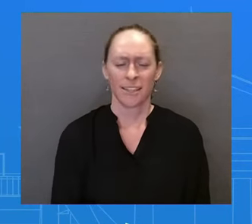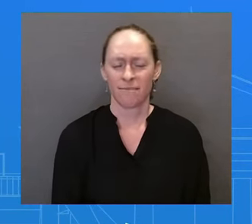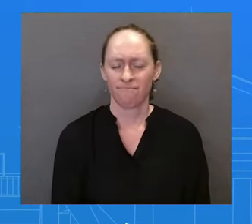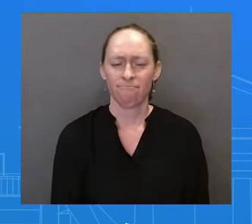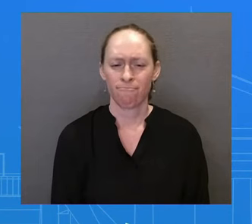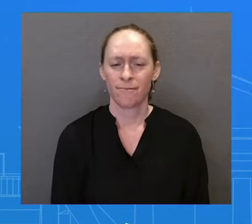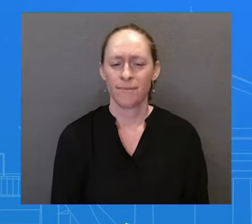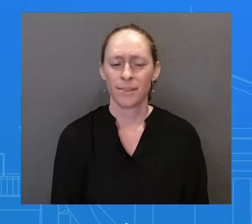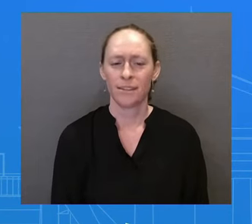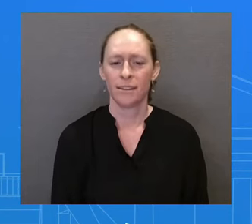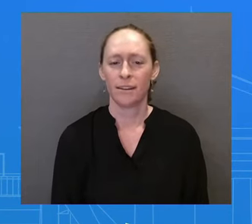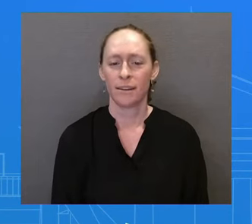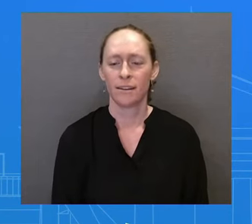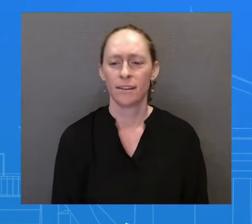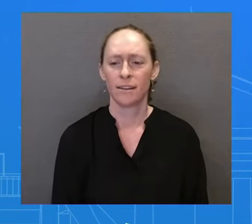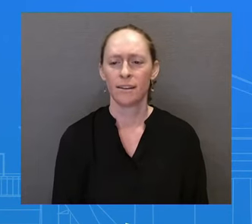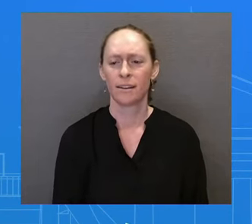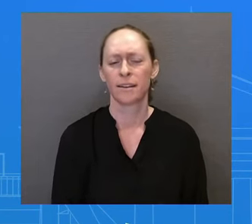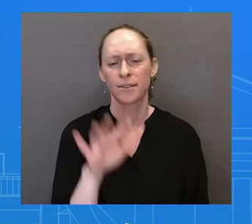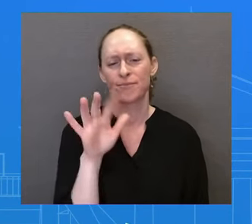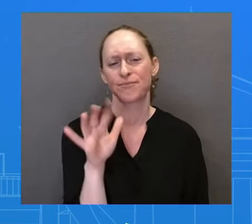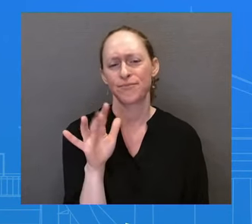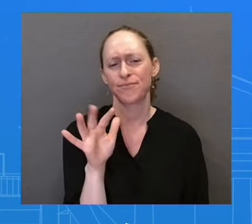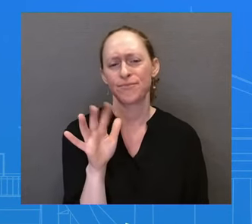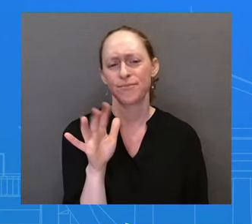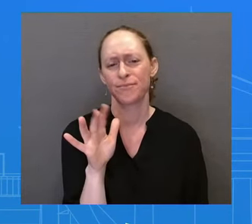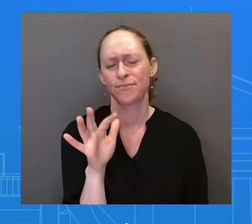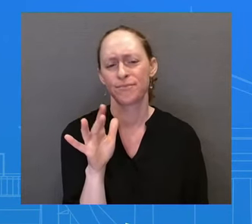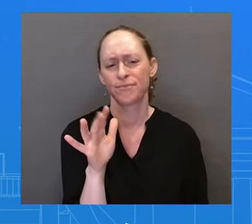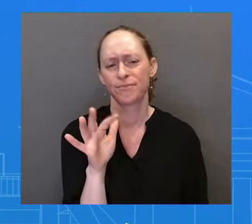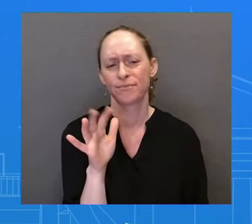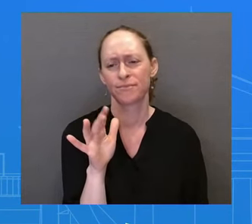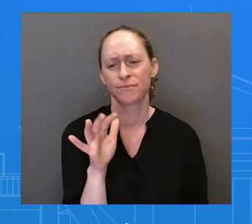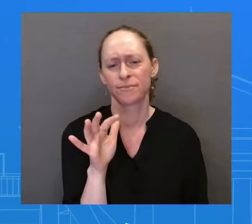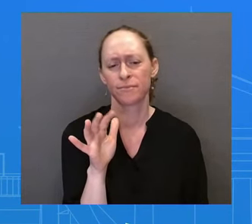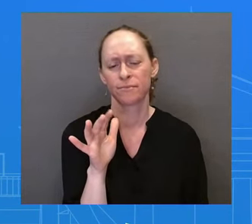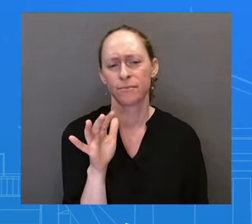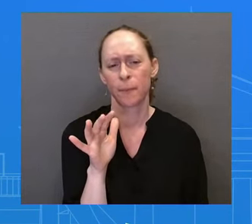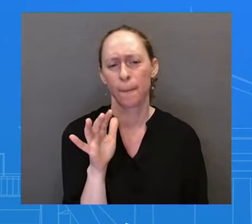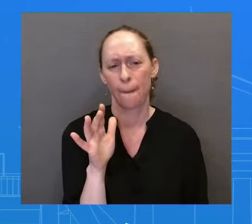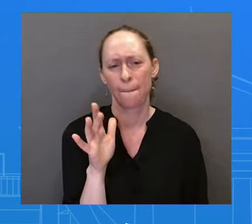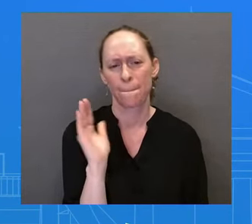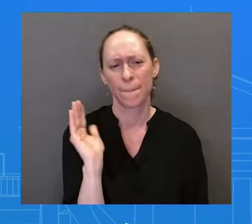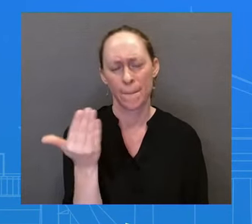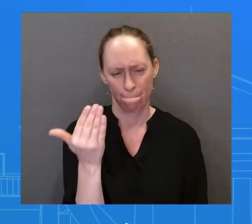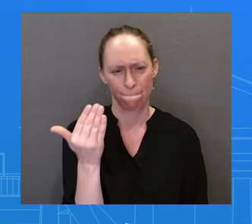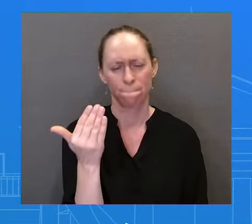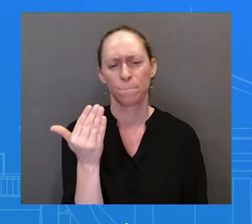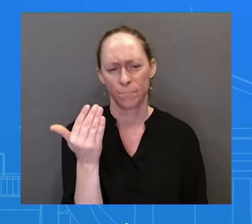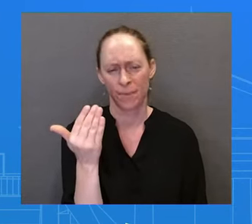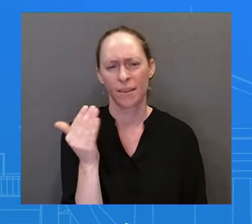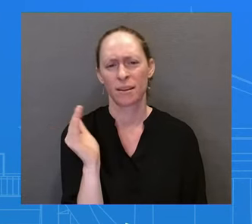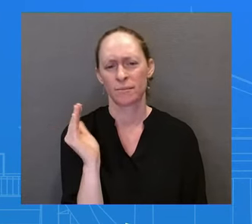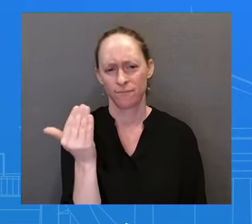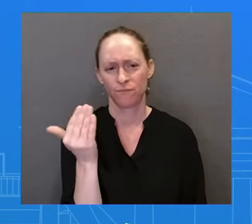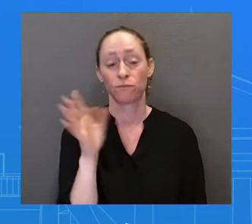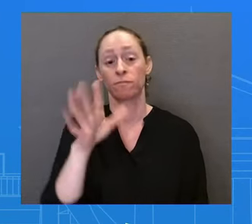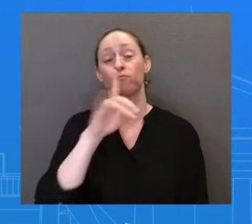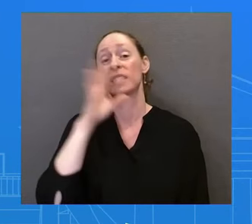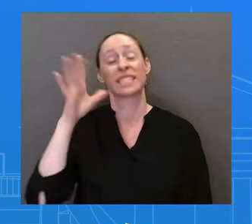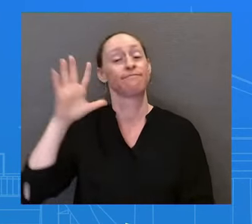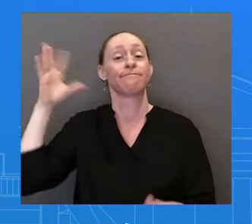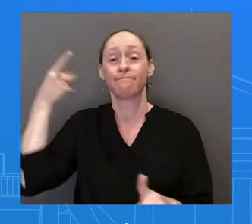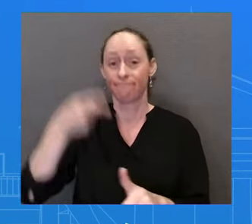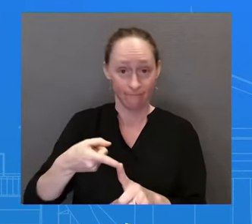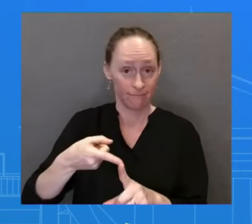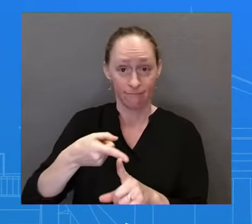pressure tactic here used. South Korea is a sovereign, independent nation, a terrific ally, and a great friend,